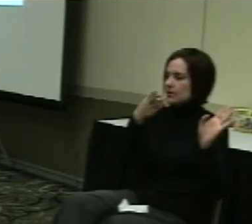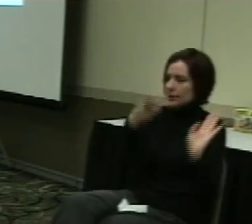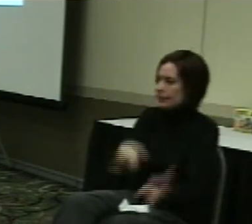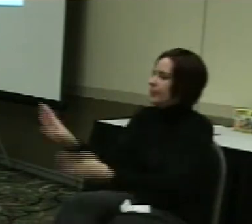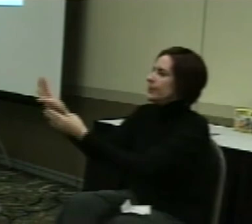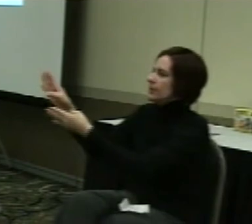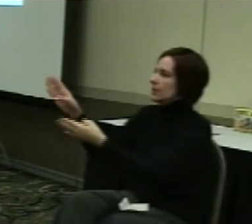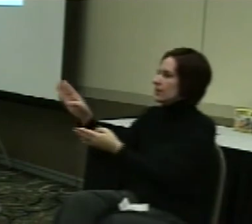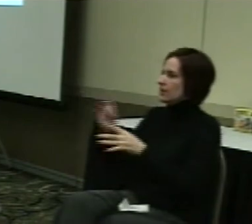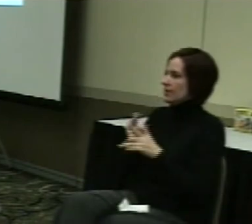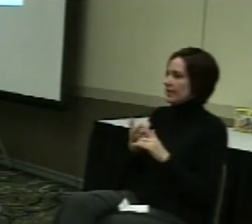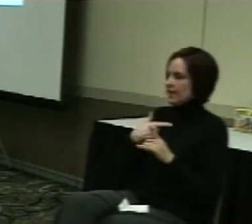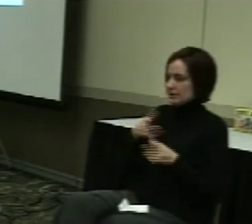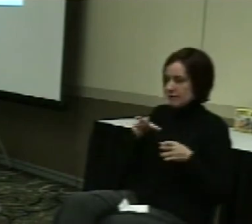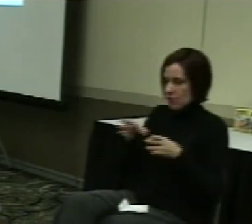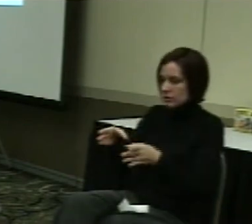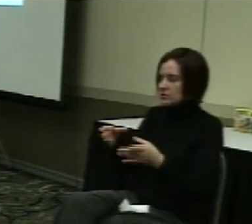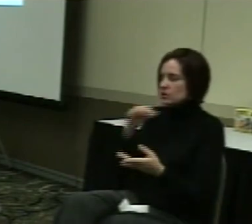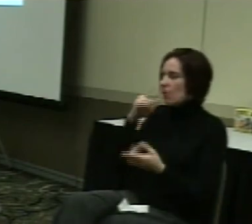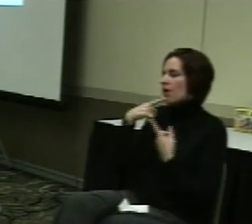gets accomplished from that meeting.